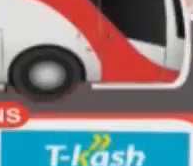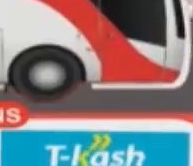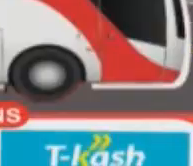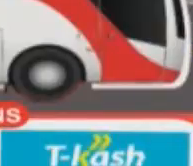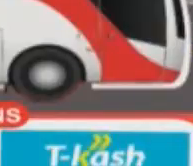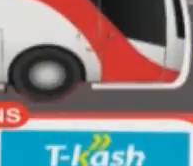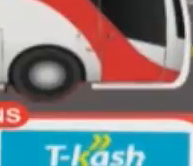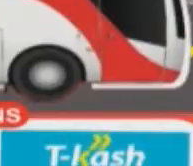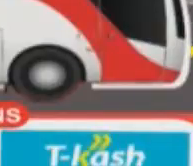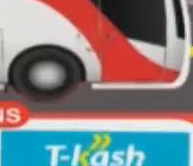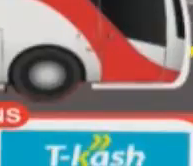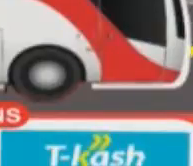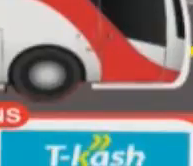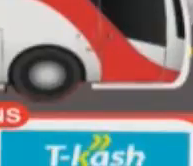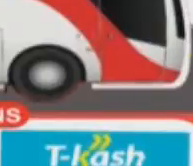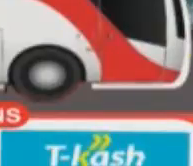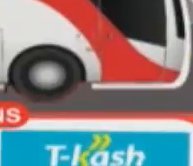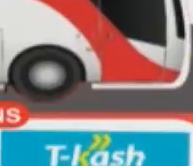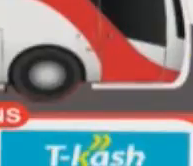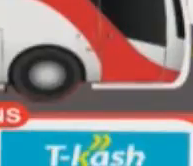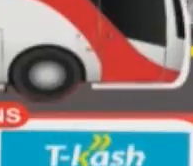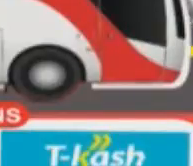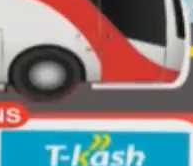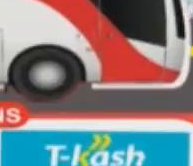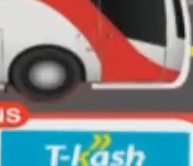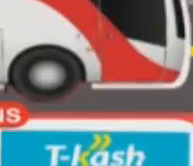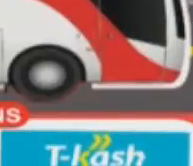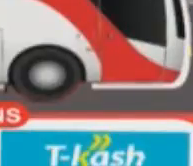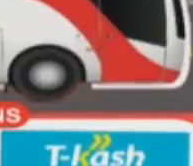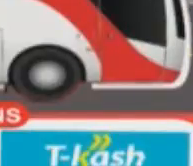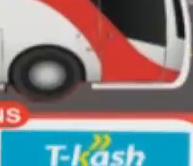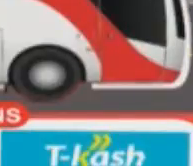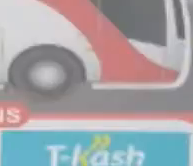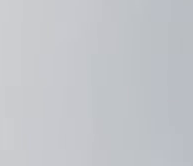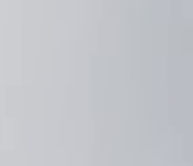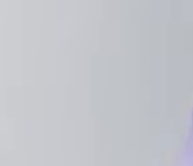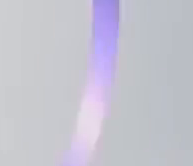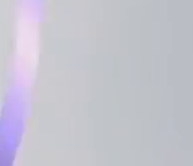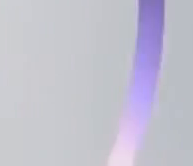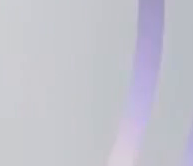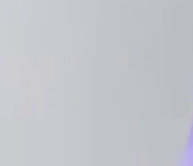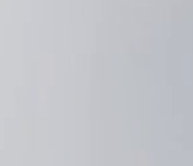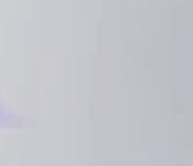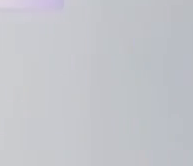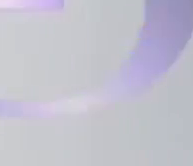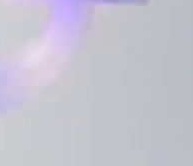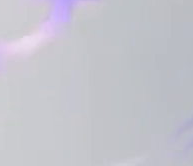payment options to play your part to win the COVID-19 war.